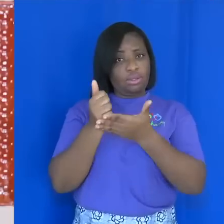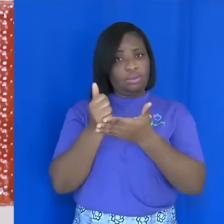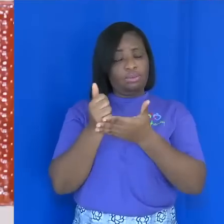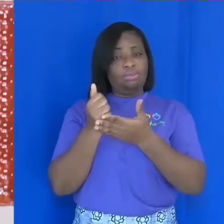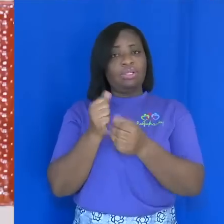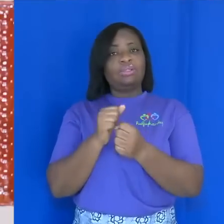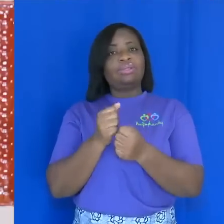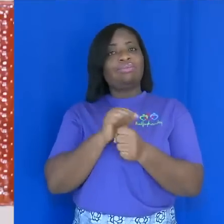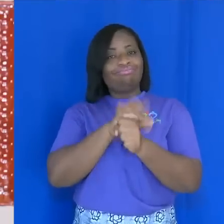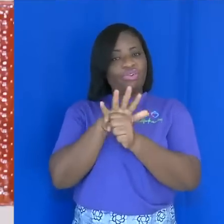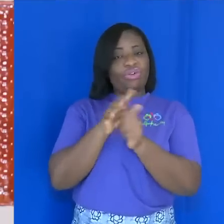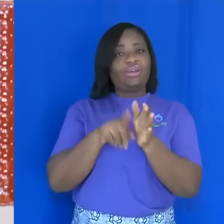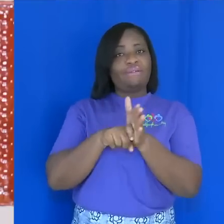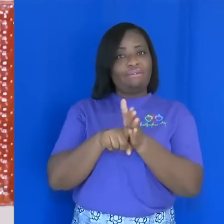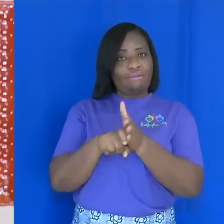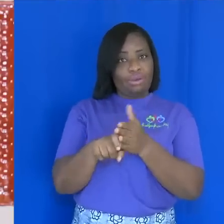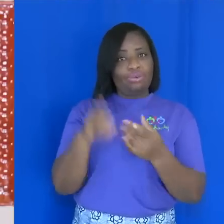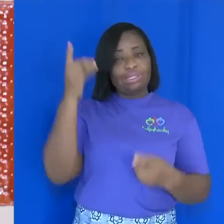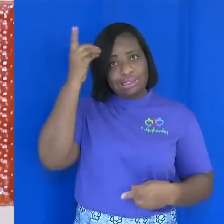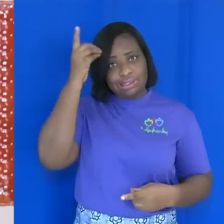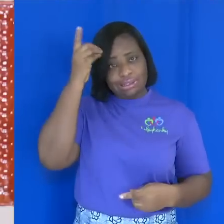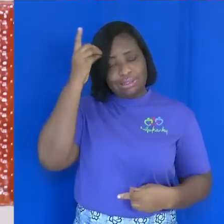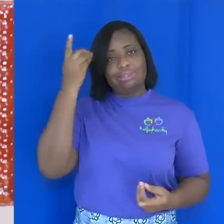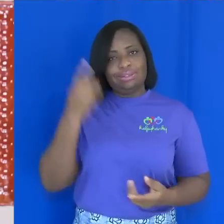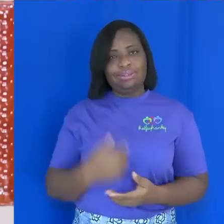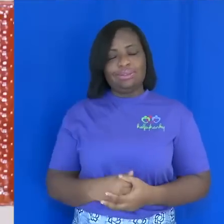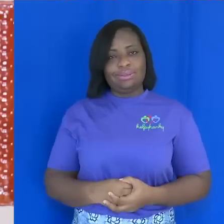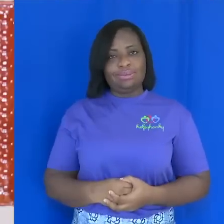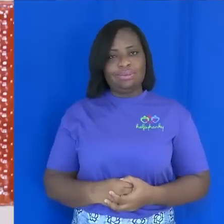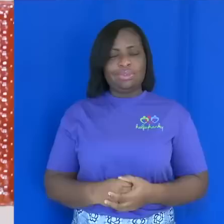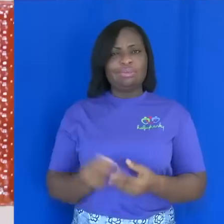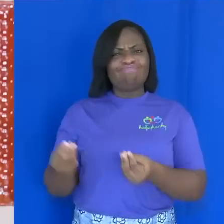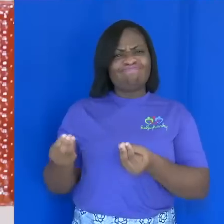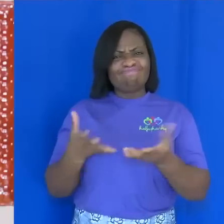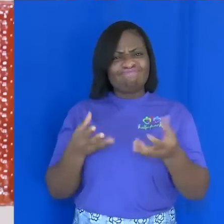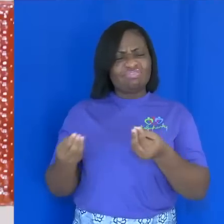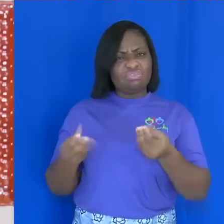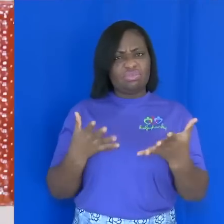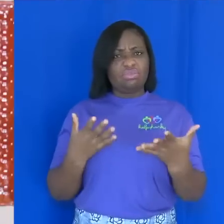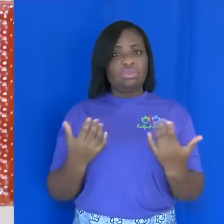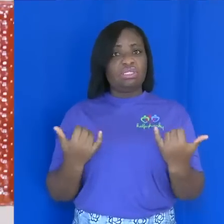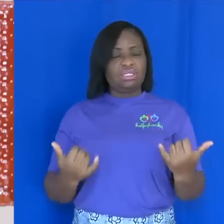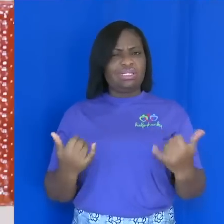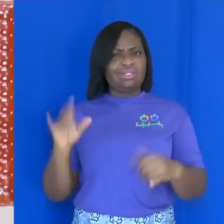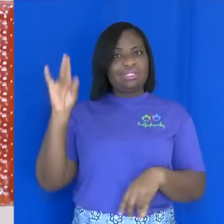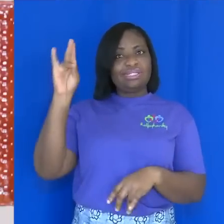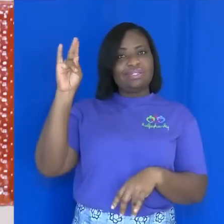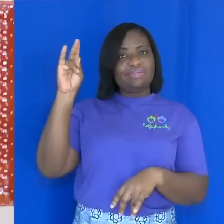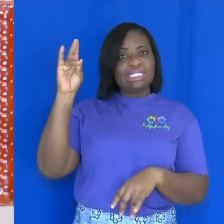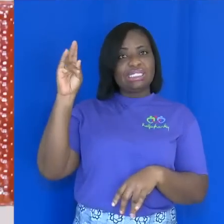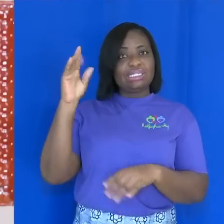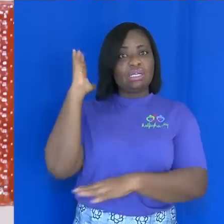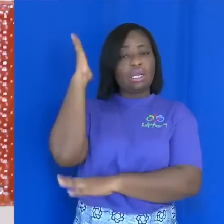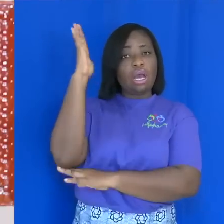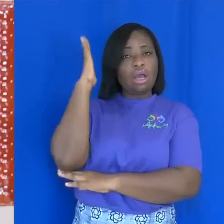response to the novel coronavirus disease. I've provided so far 17